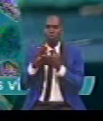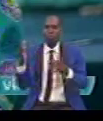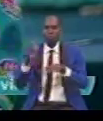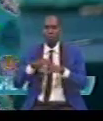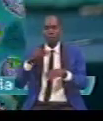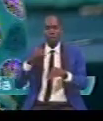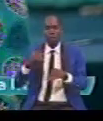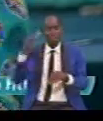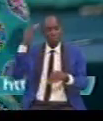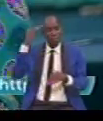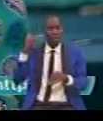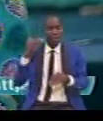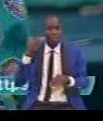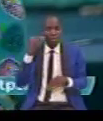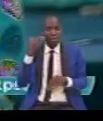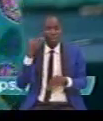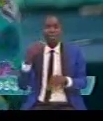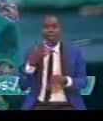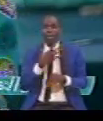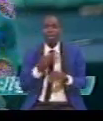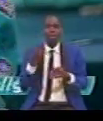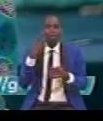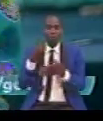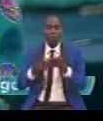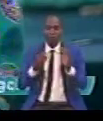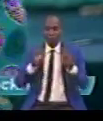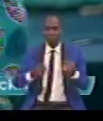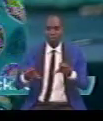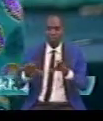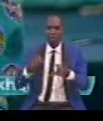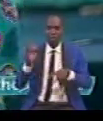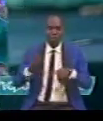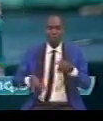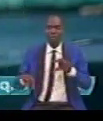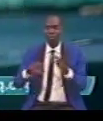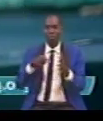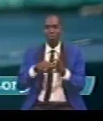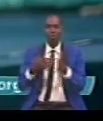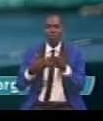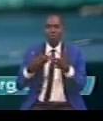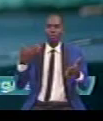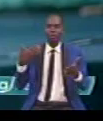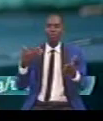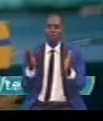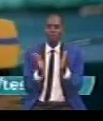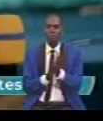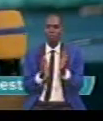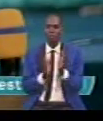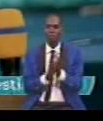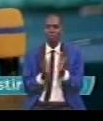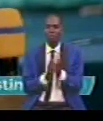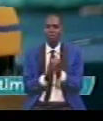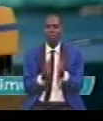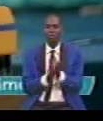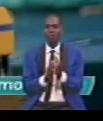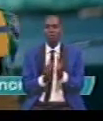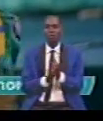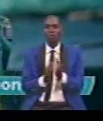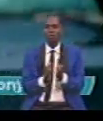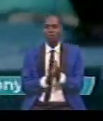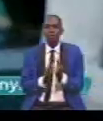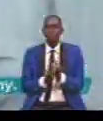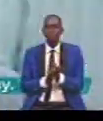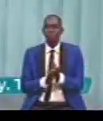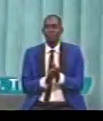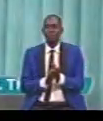Now it's gone. I can even beat my head. Put your hands together for the Lord. Before the medical practitioner will